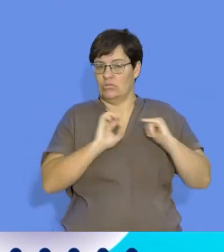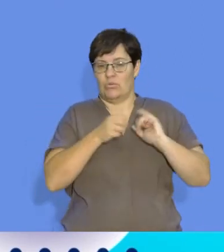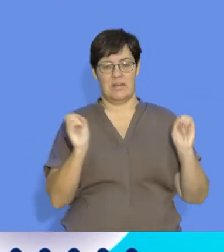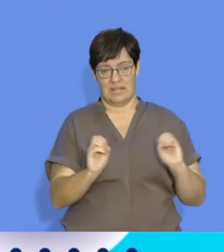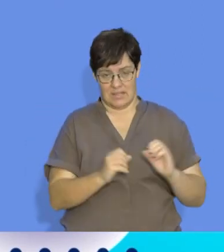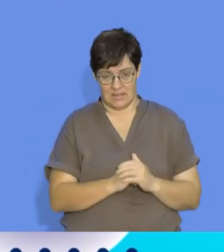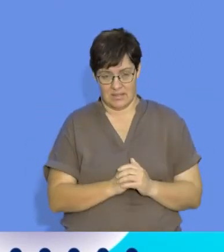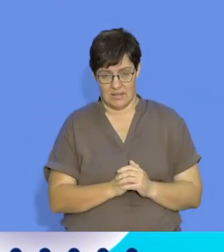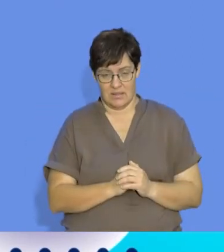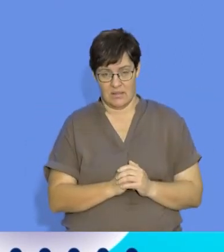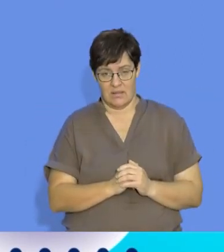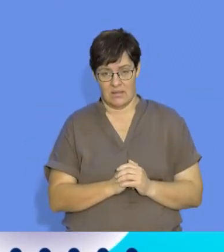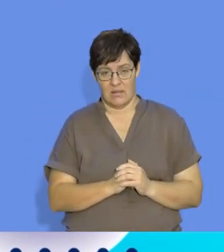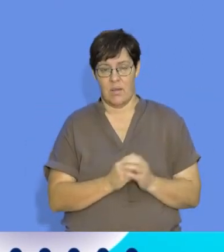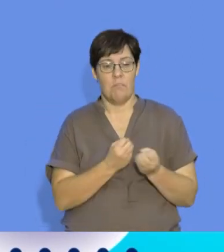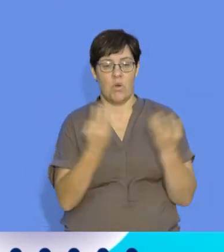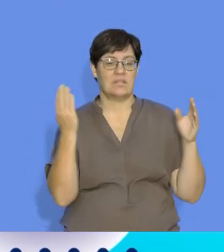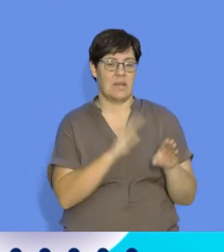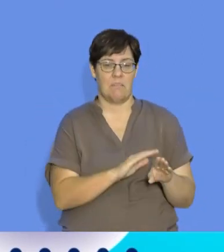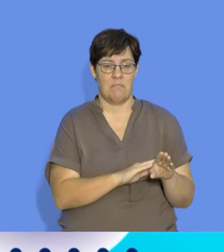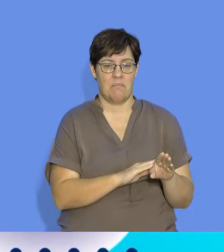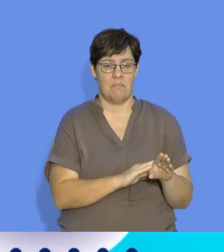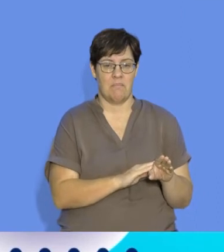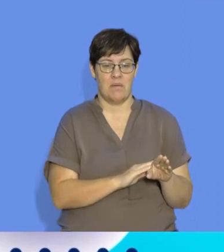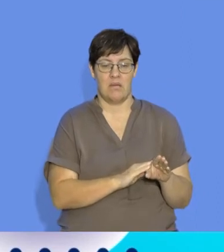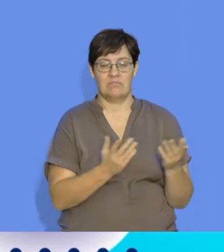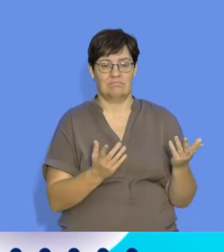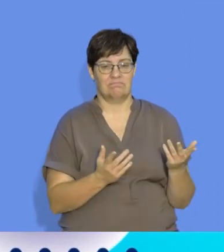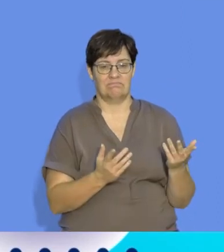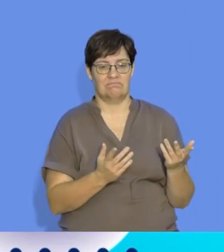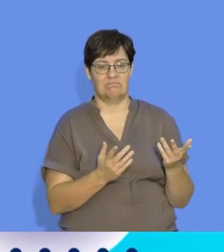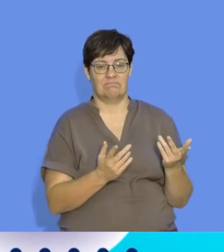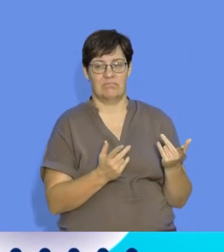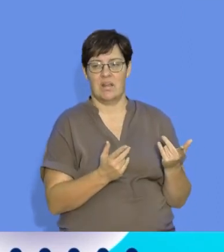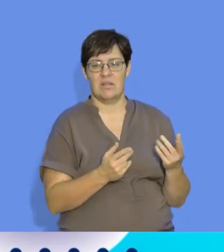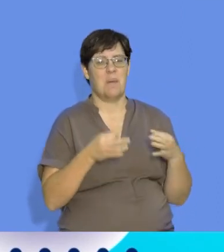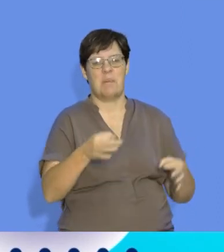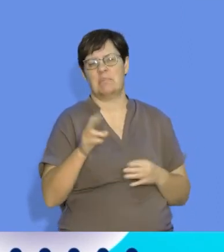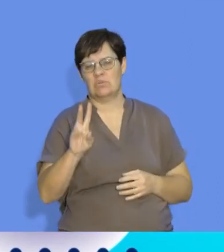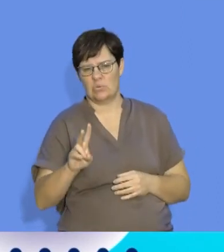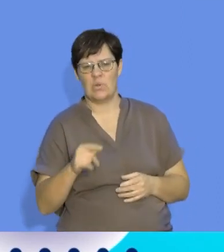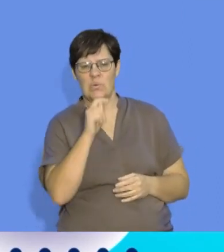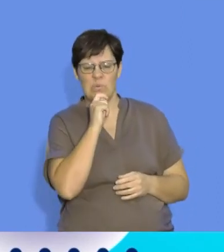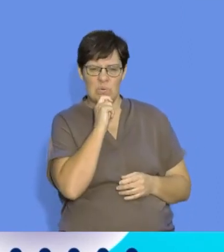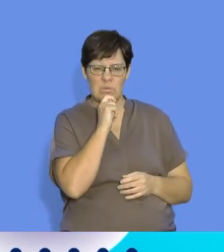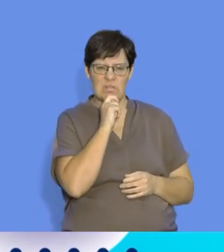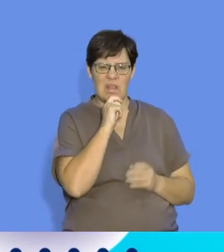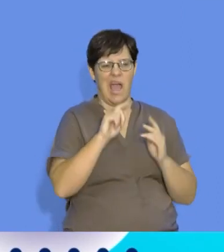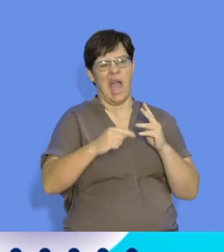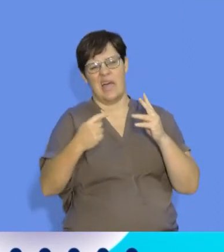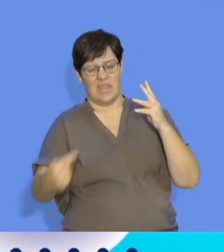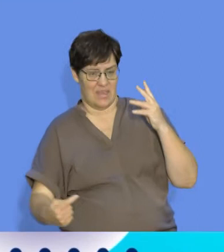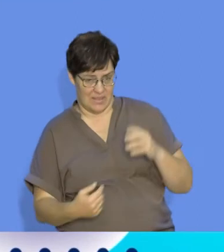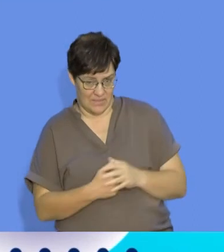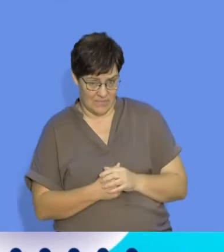even try that, right? And most of the time, it won't even be under this. It will be under paper 2, where you need to use your